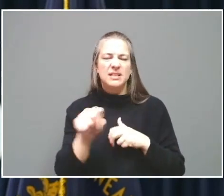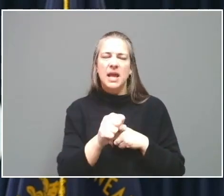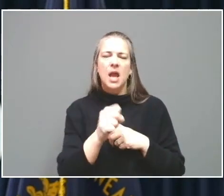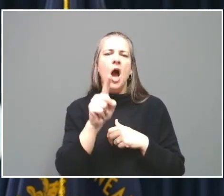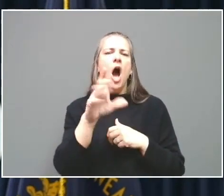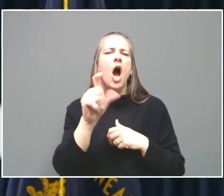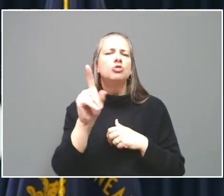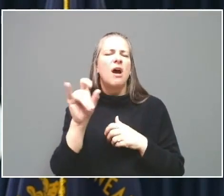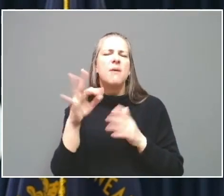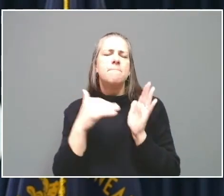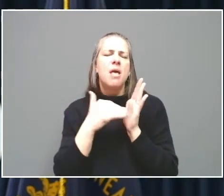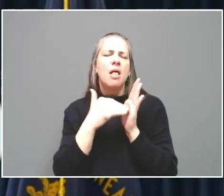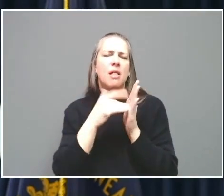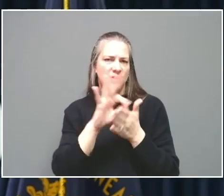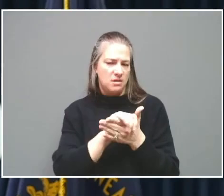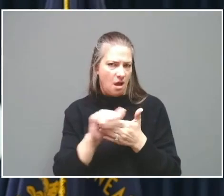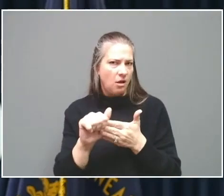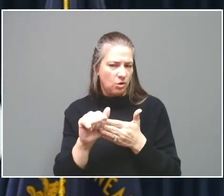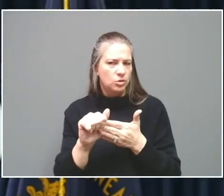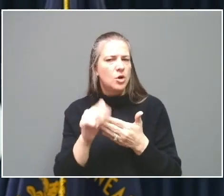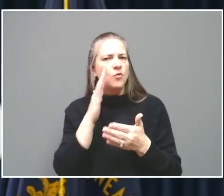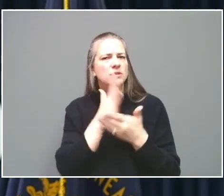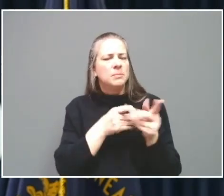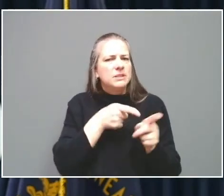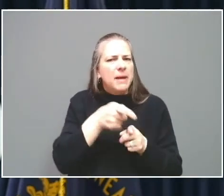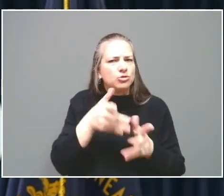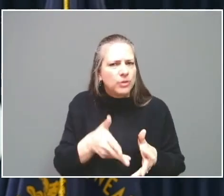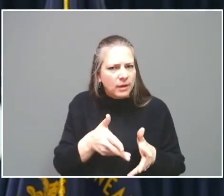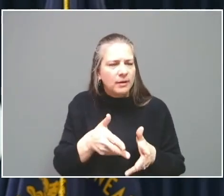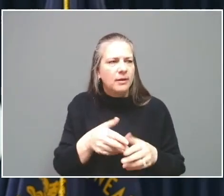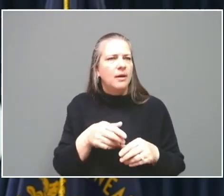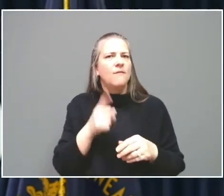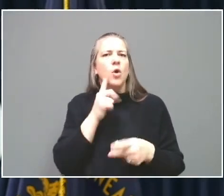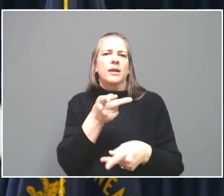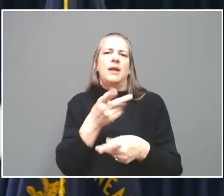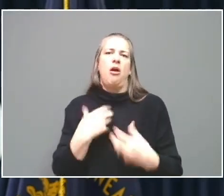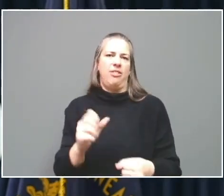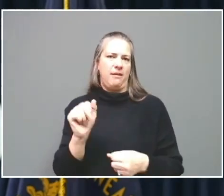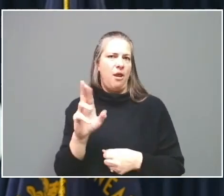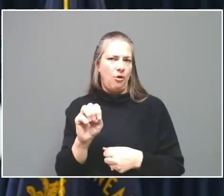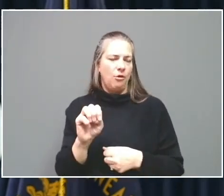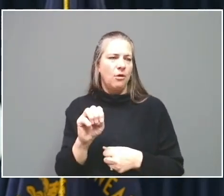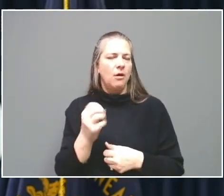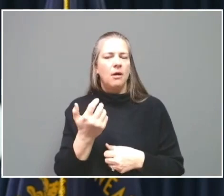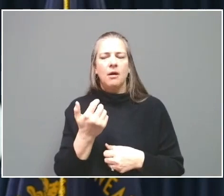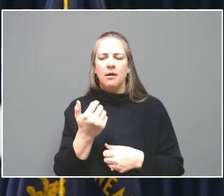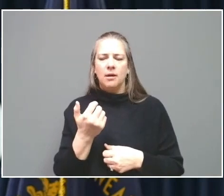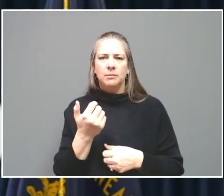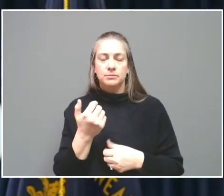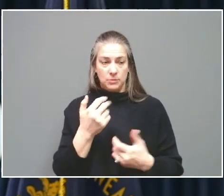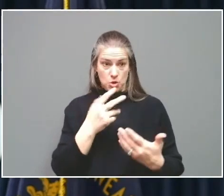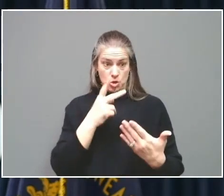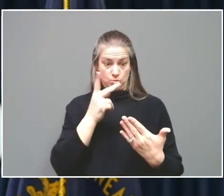of dollars for certain specialties and to provide certain care. And what the Certificate of Need program is designed